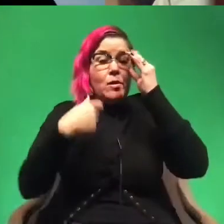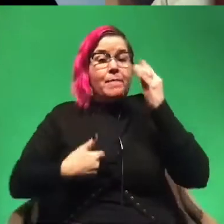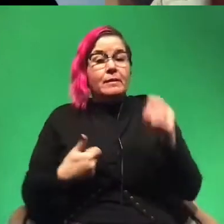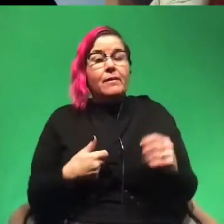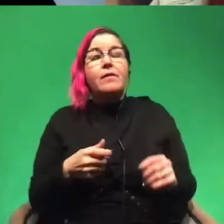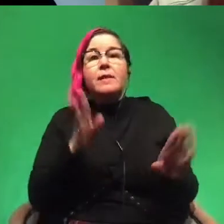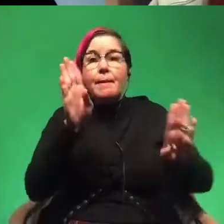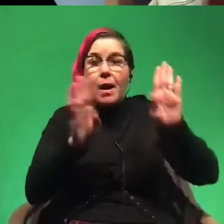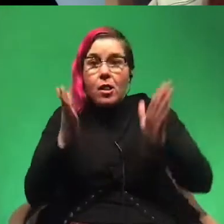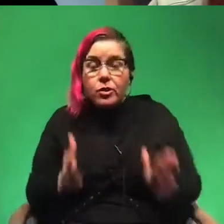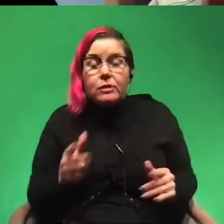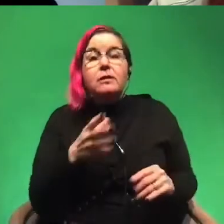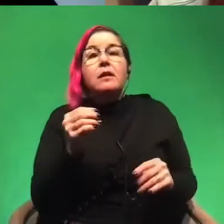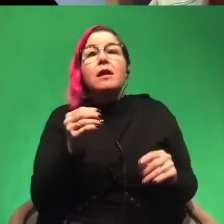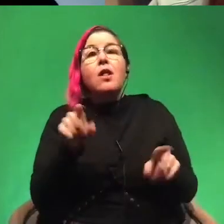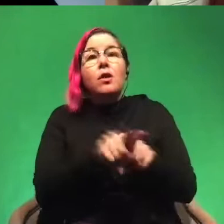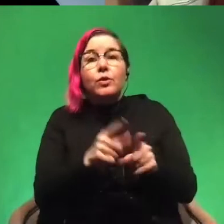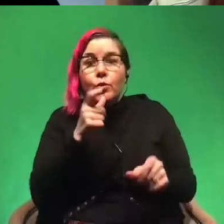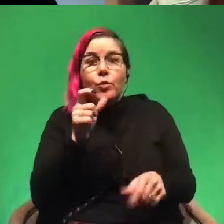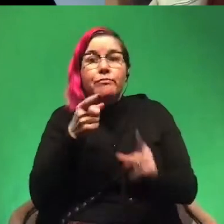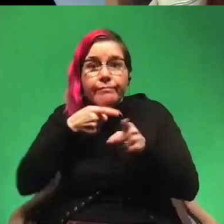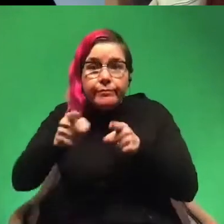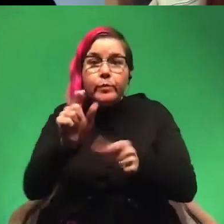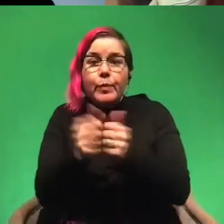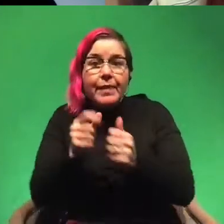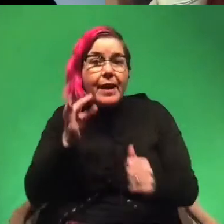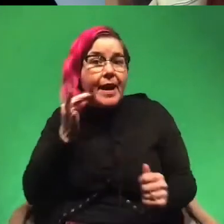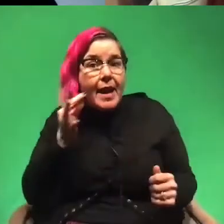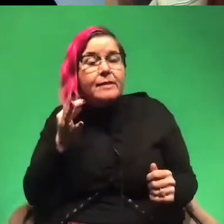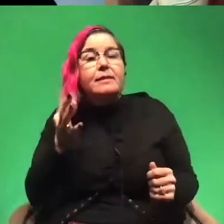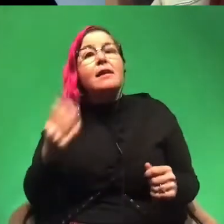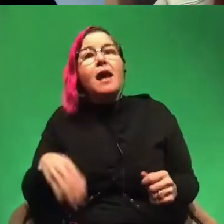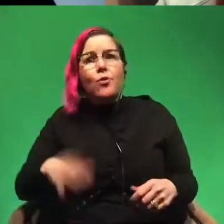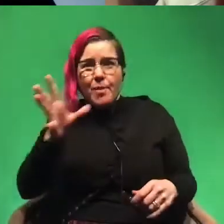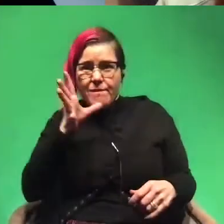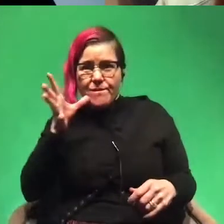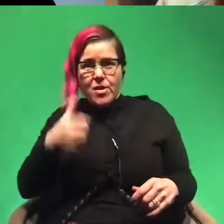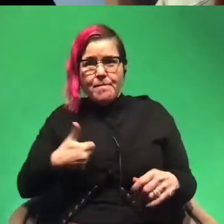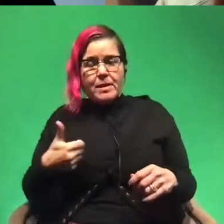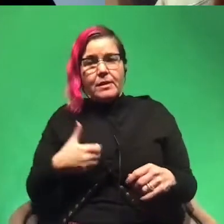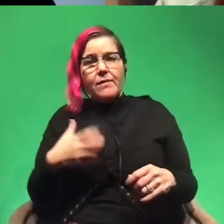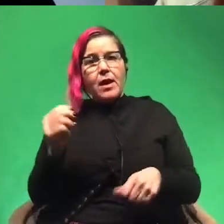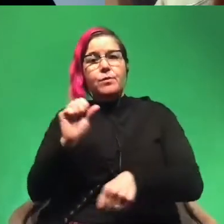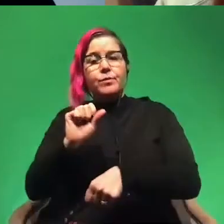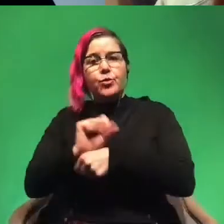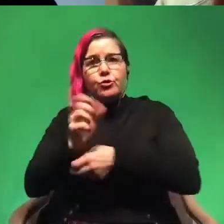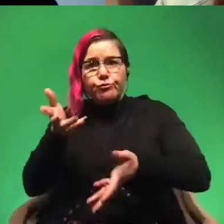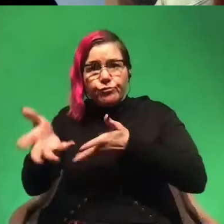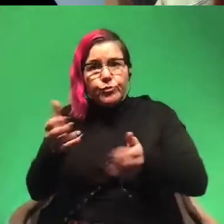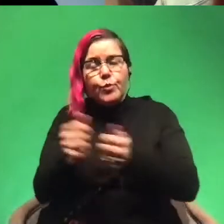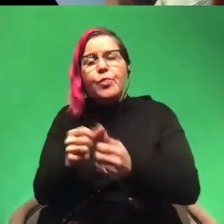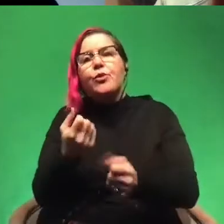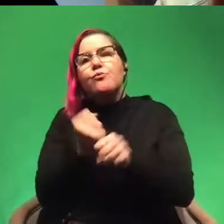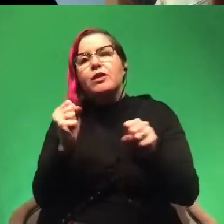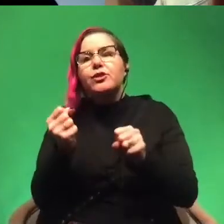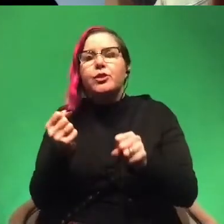a biologist and someone who works with cats, but more specifically as someone who grew up on a farm and worked with rescued